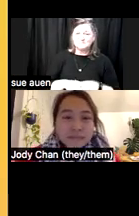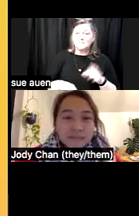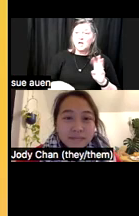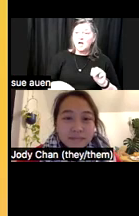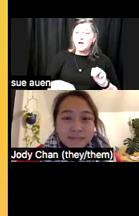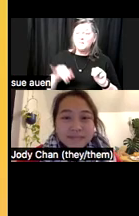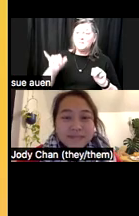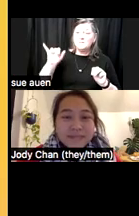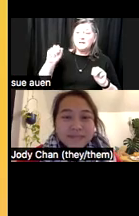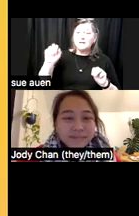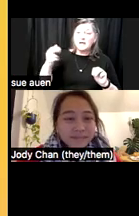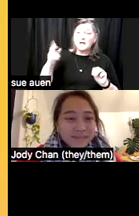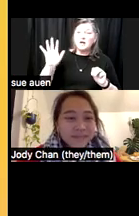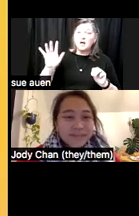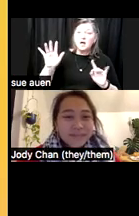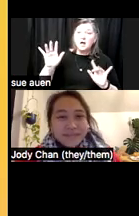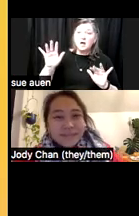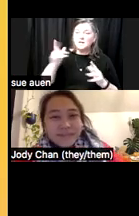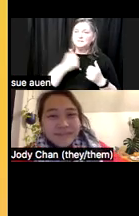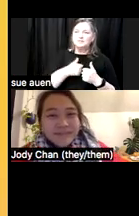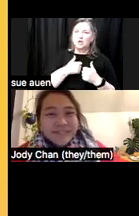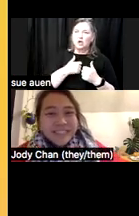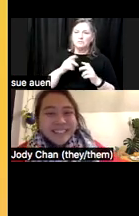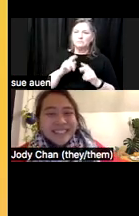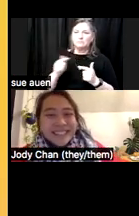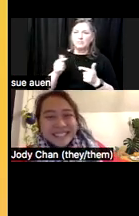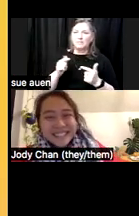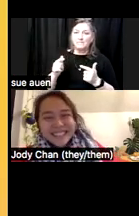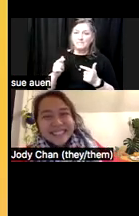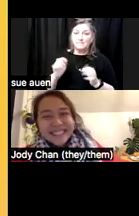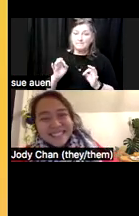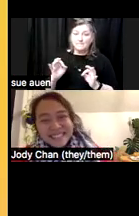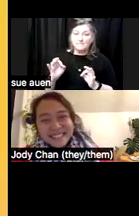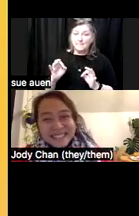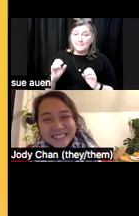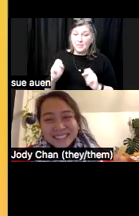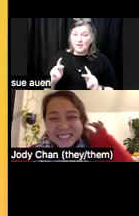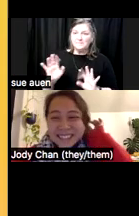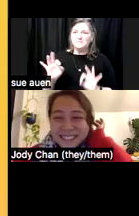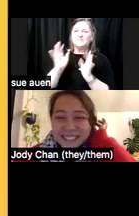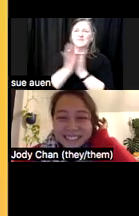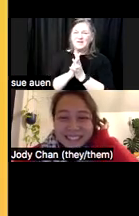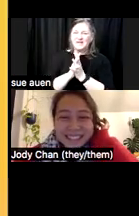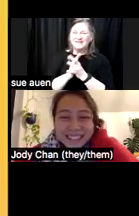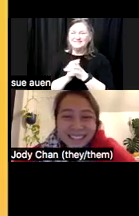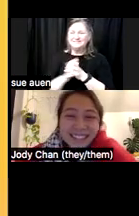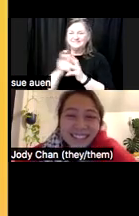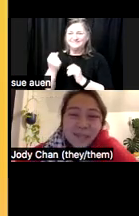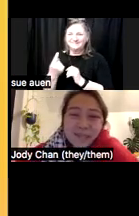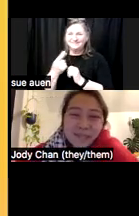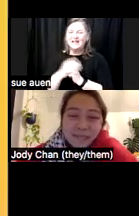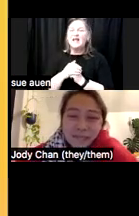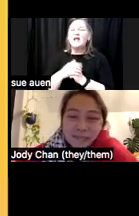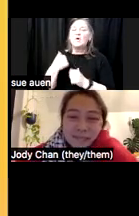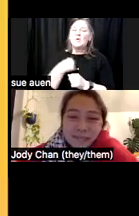Yeah, we like, sorry, I can speak for you a bit, Carmen. Is that okay? Cool. I got you. Yeah,